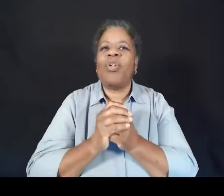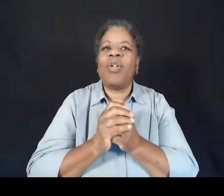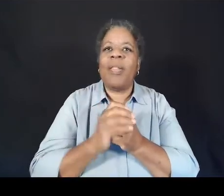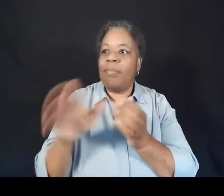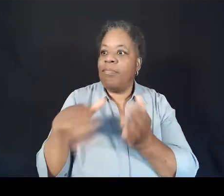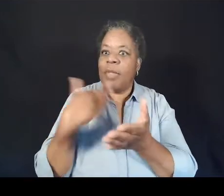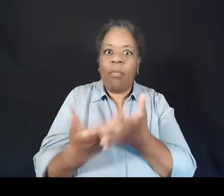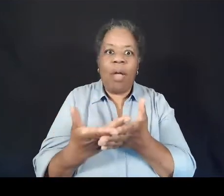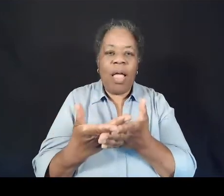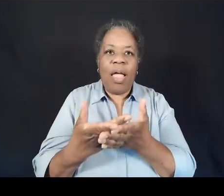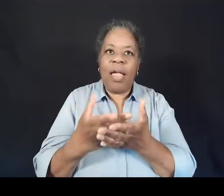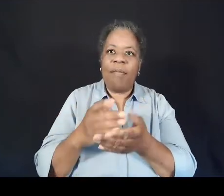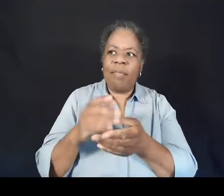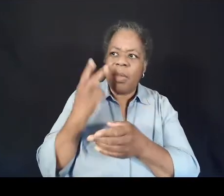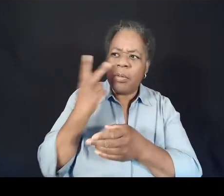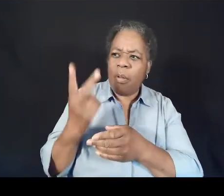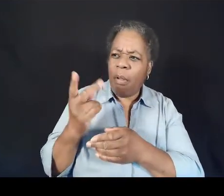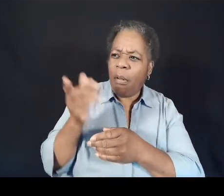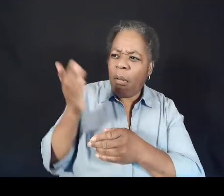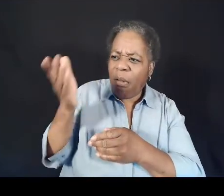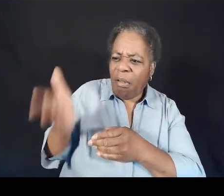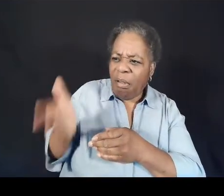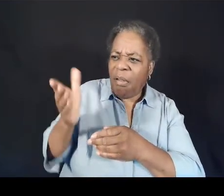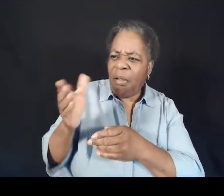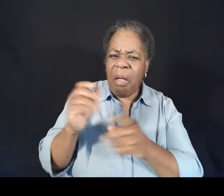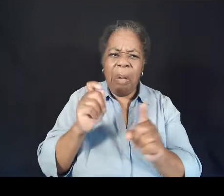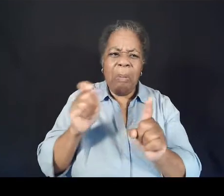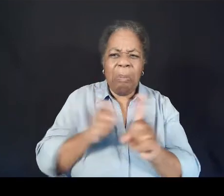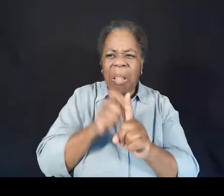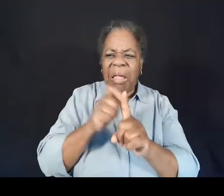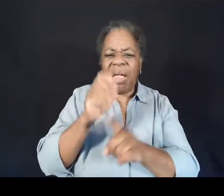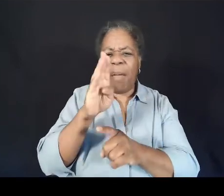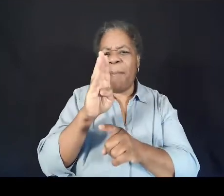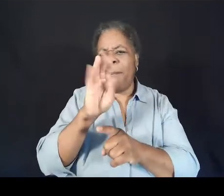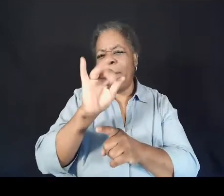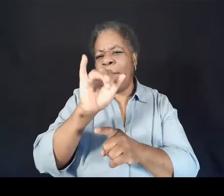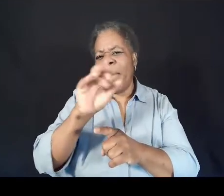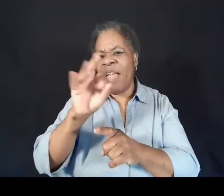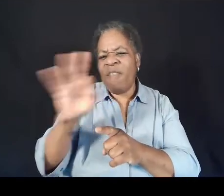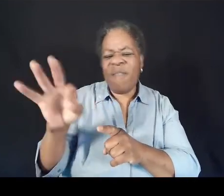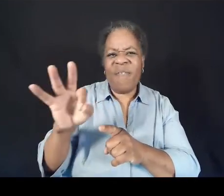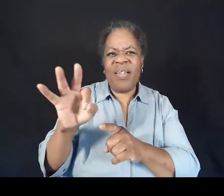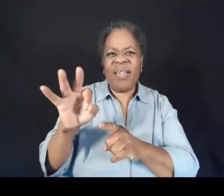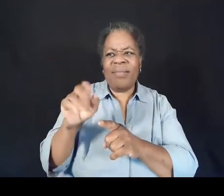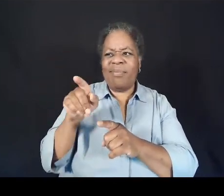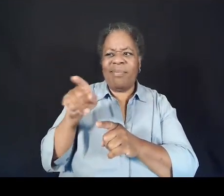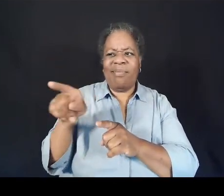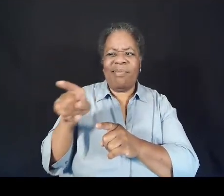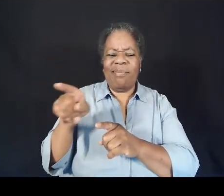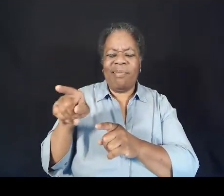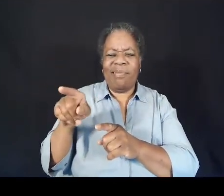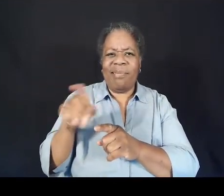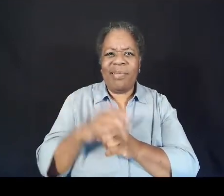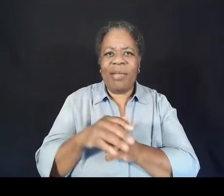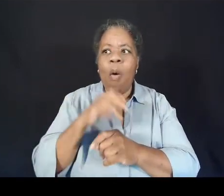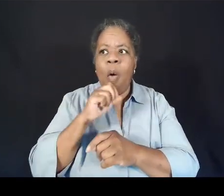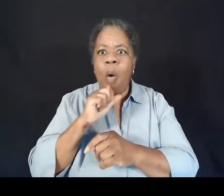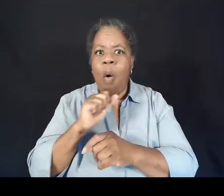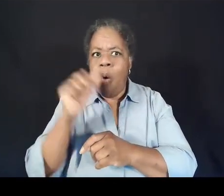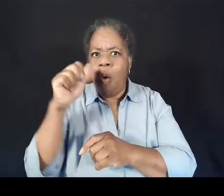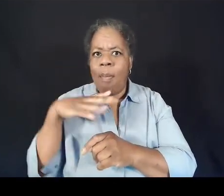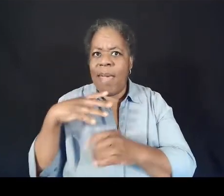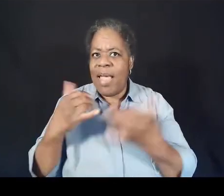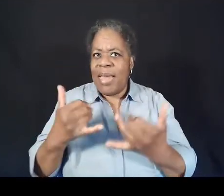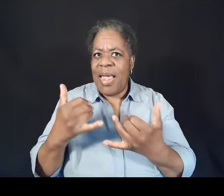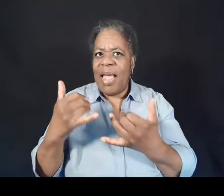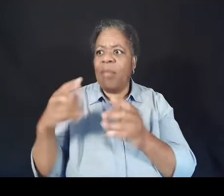Marty's boyhood nemesis, a bully named Biff, is seen lurking in the shadows. He's an old man now, of course, but he's still